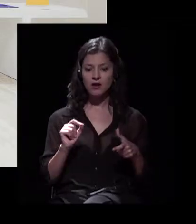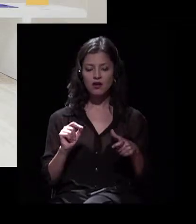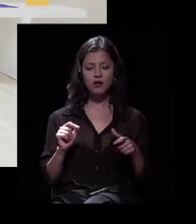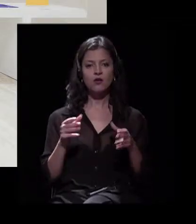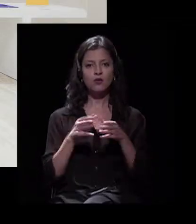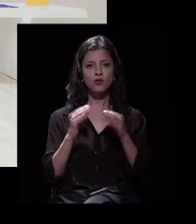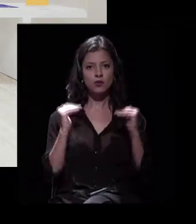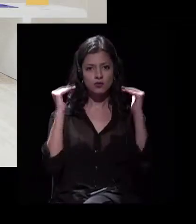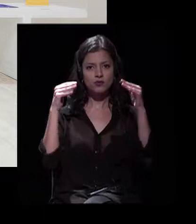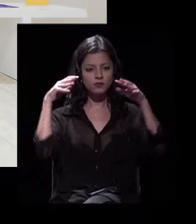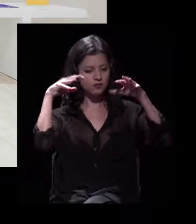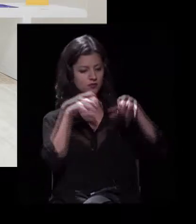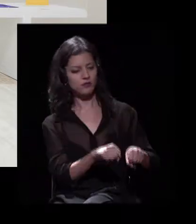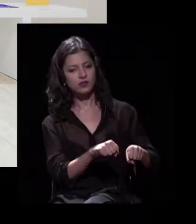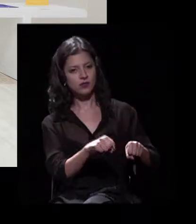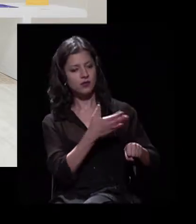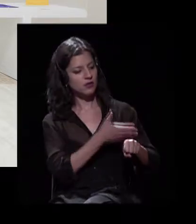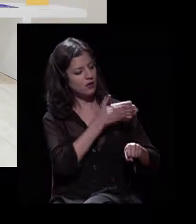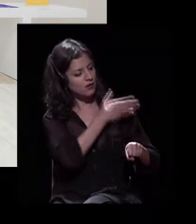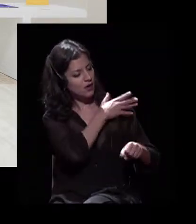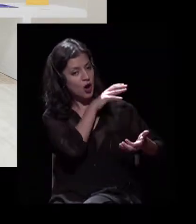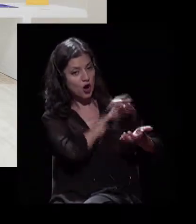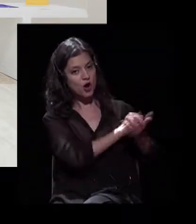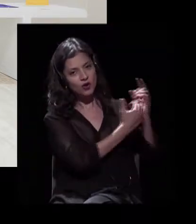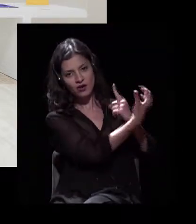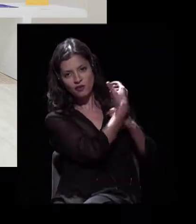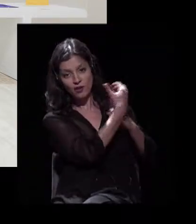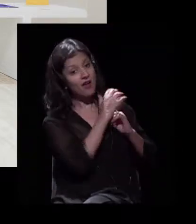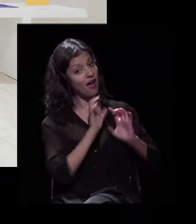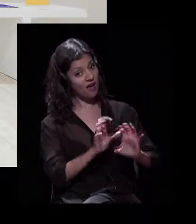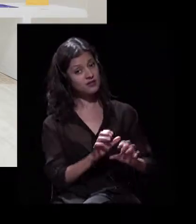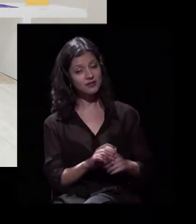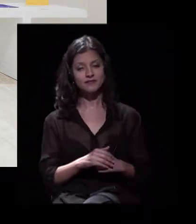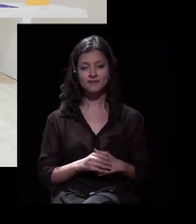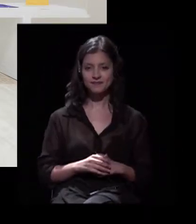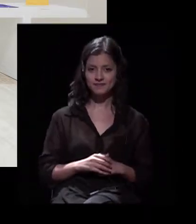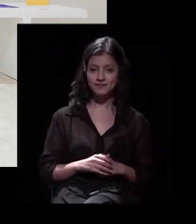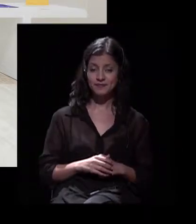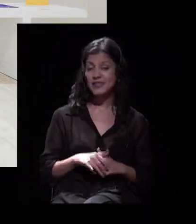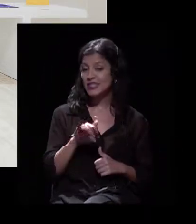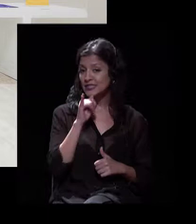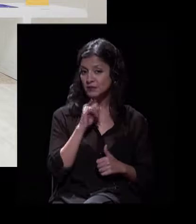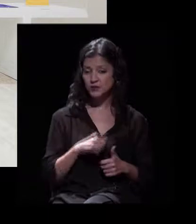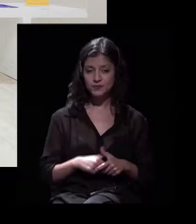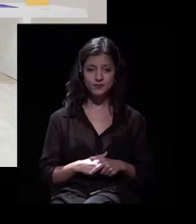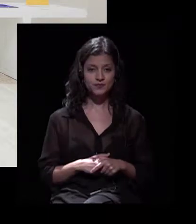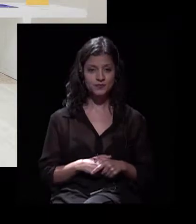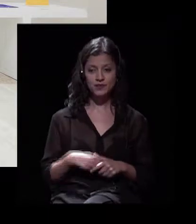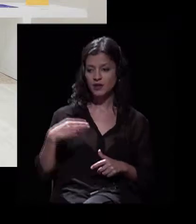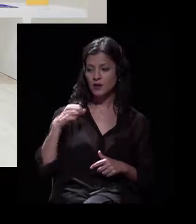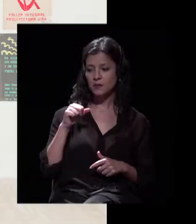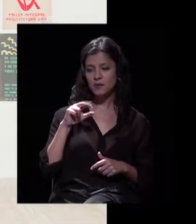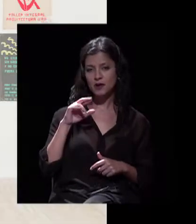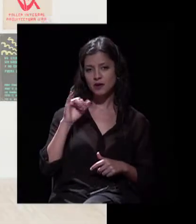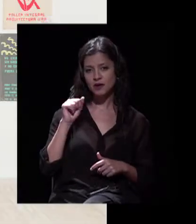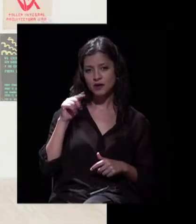independence struggles of the early 19th century. For example, Mariátegui, in his Punto de Vista Imperialista